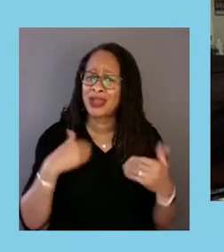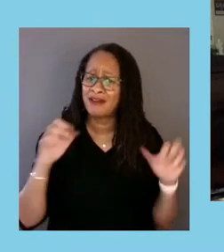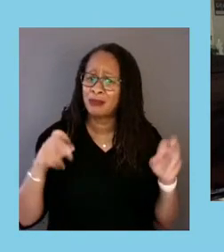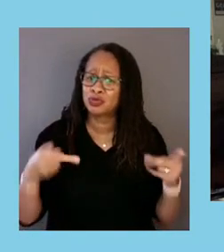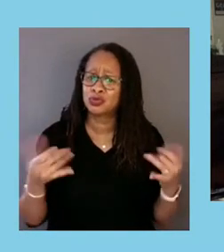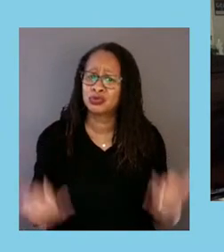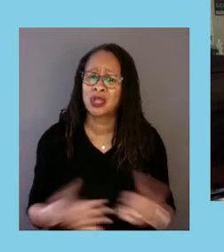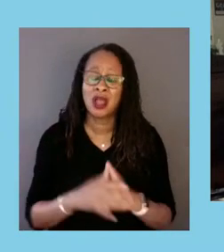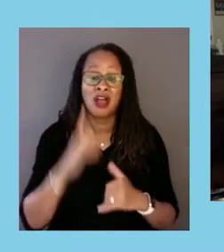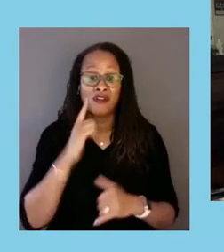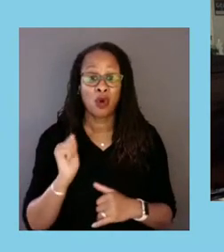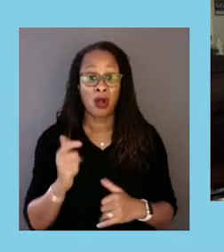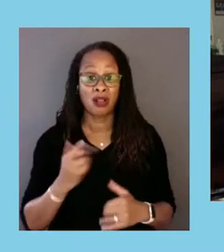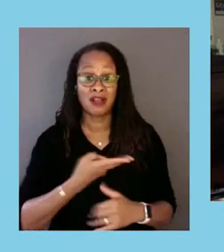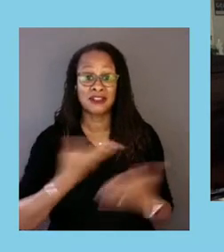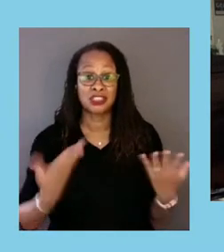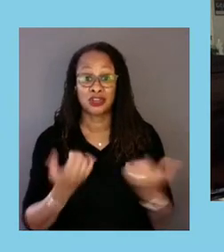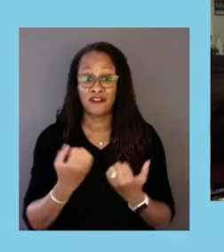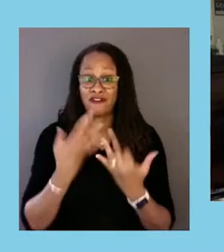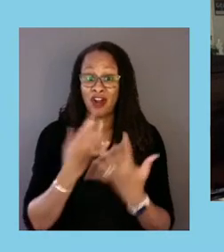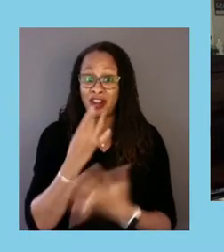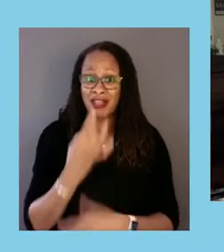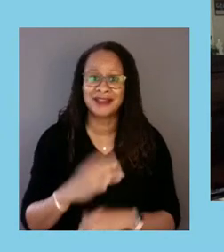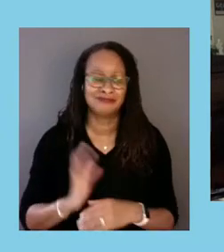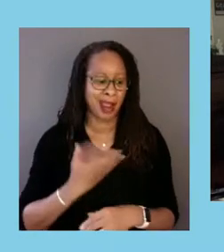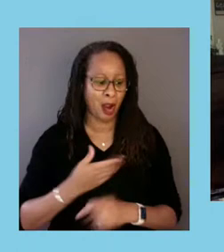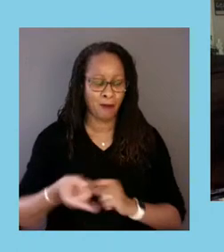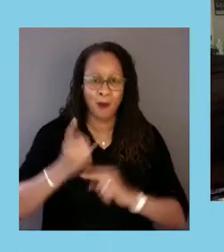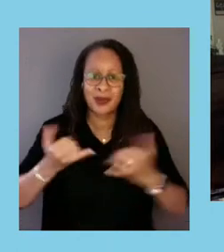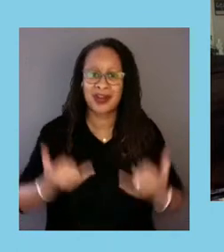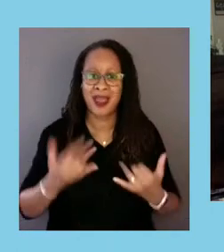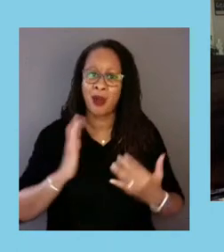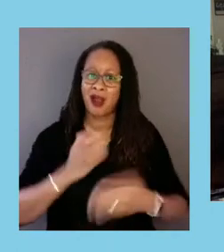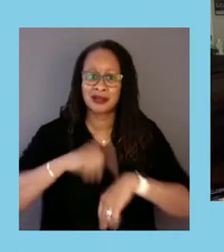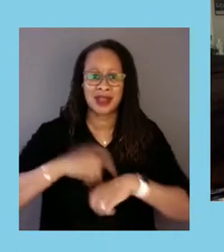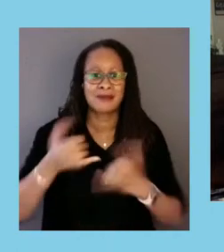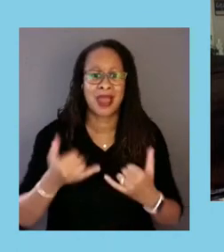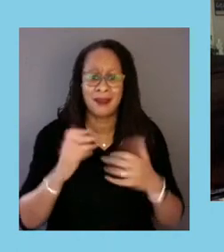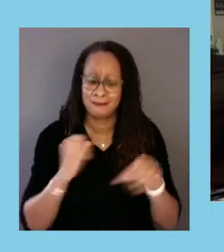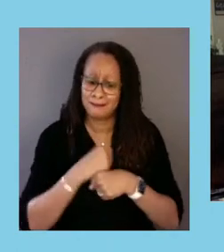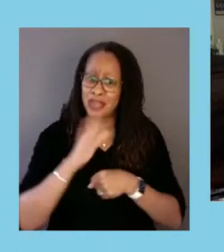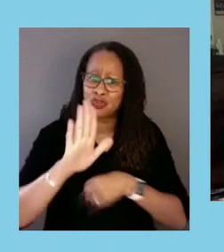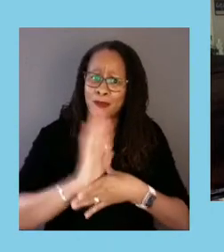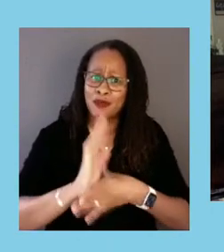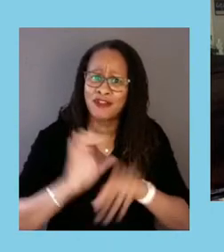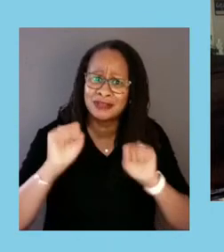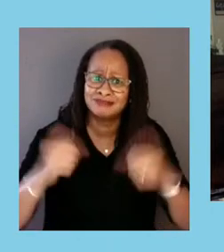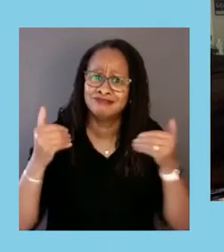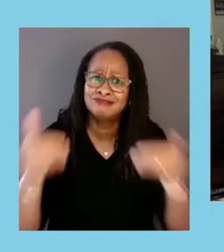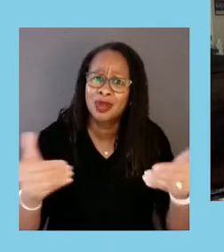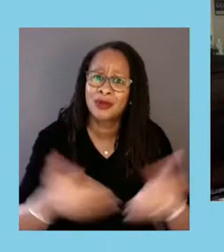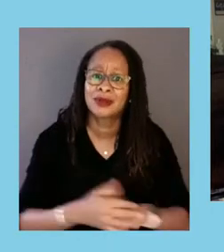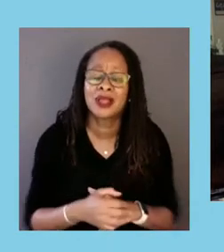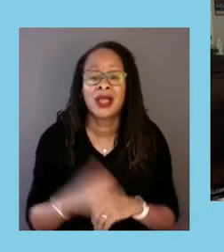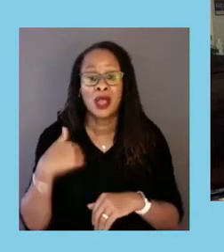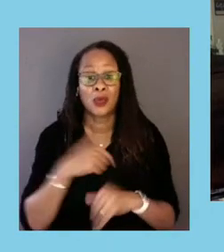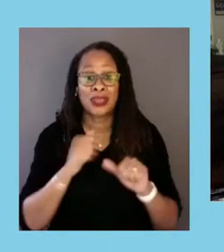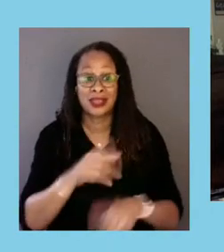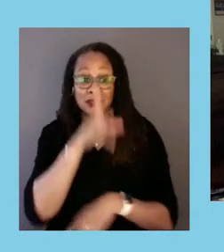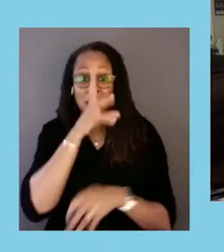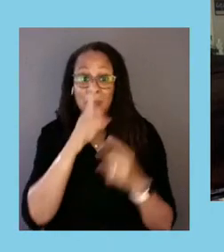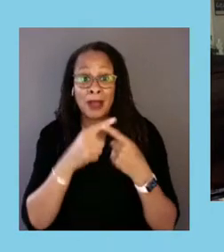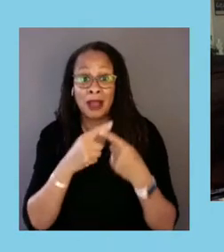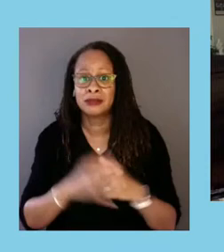that are here in Firelight, this is our moment. This is our time. Make your movie, you know. And we can talk about what